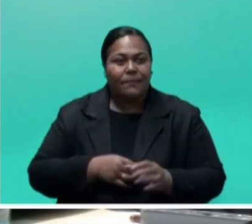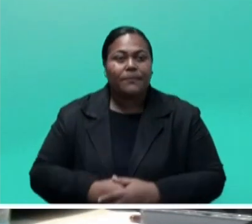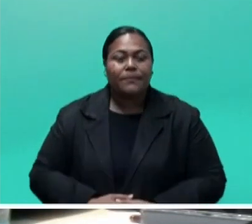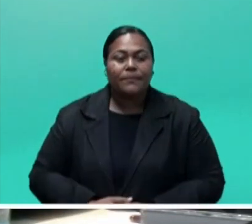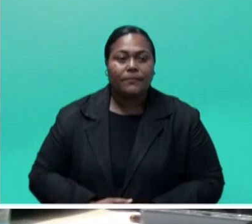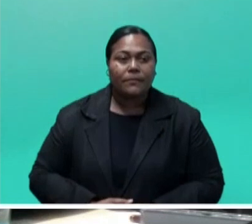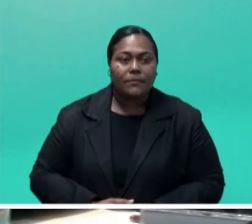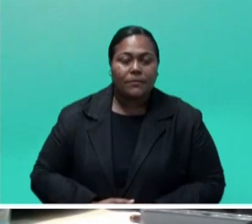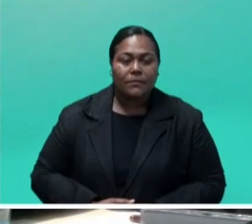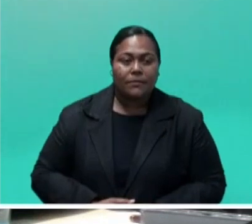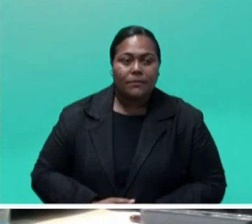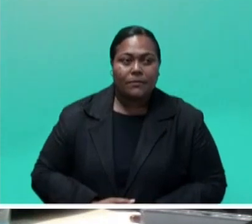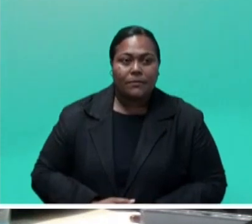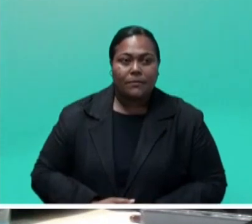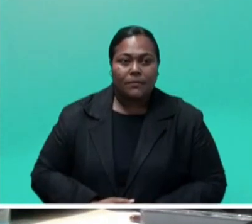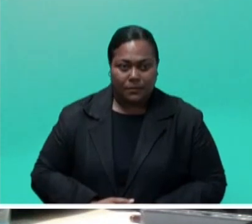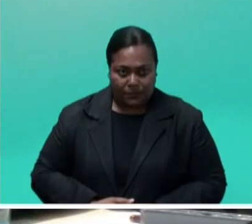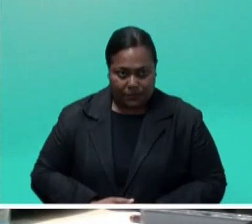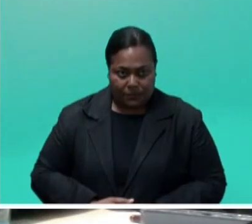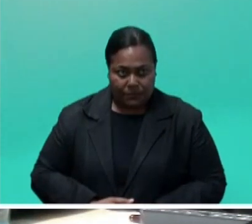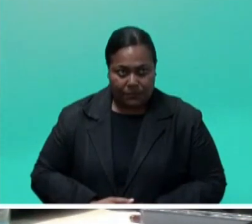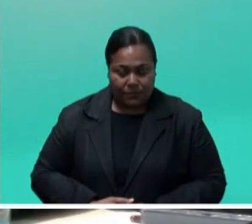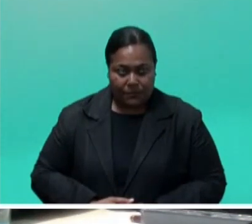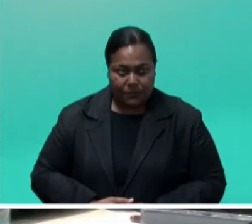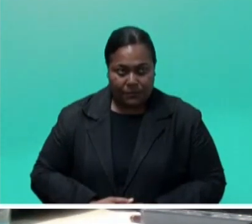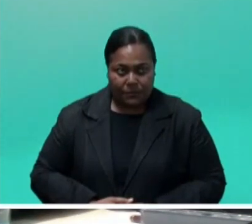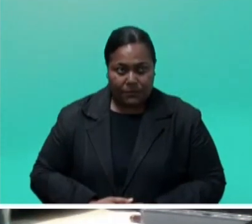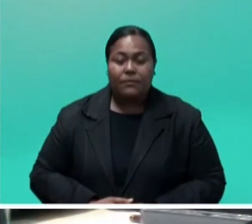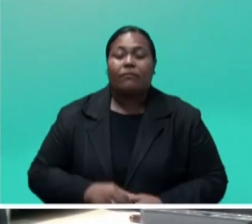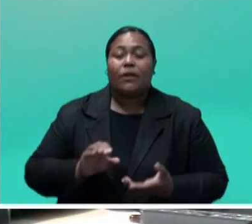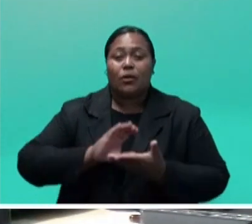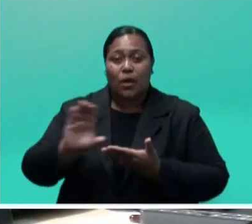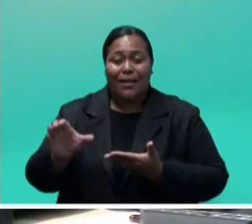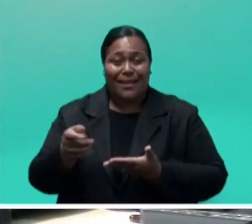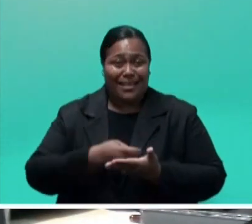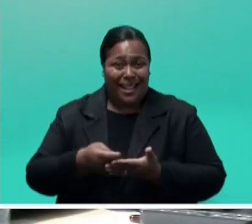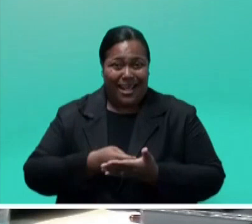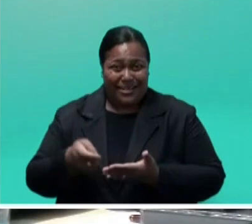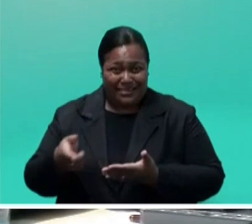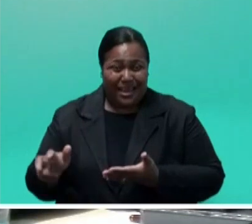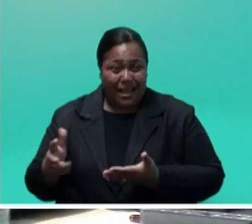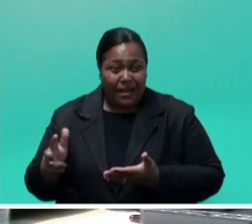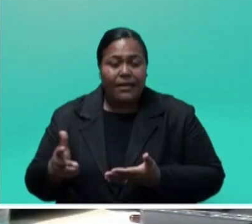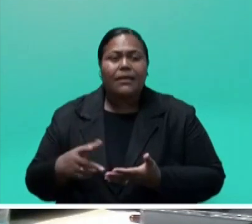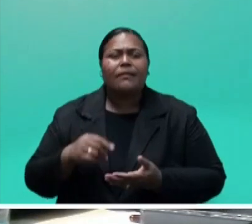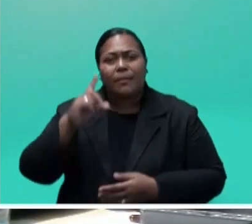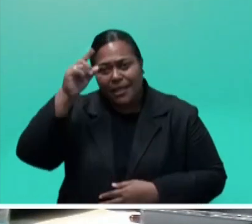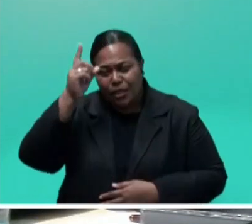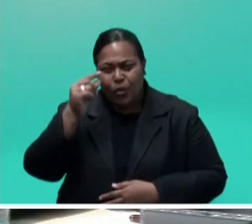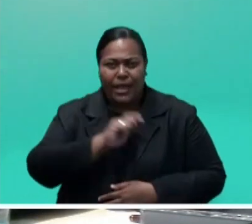say, the majority of the cane is grown under the lease land, which has been leased from the Itauke Land Trust